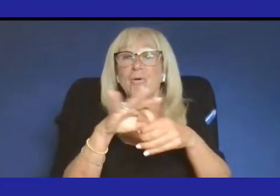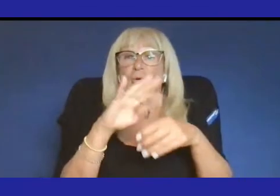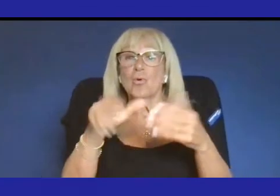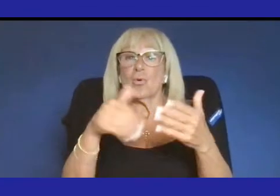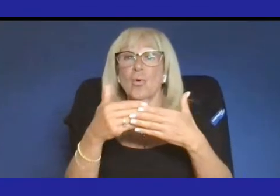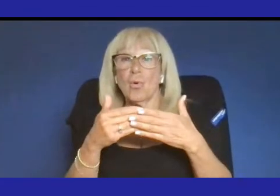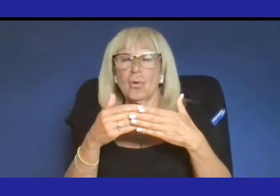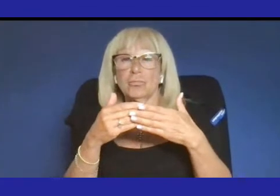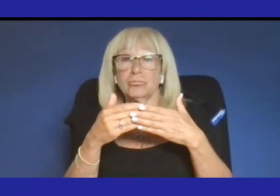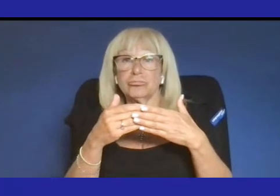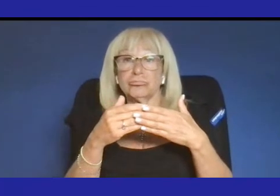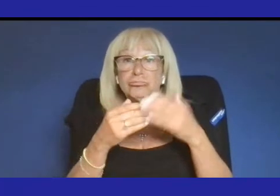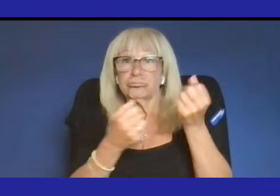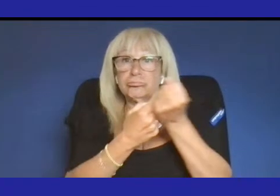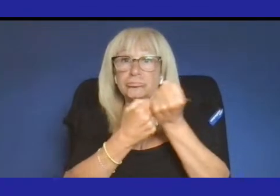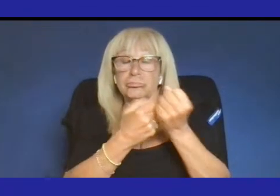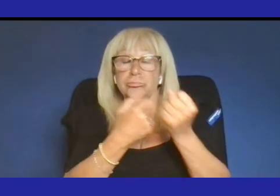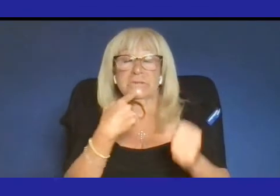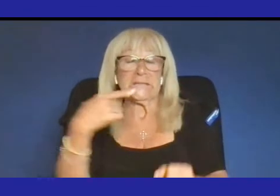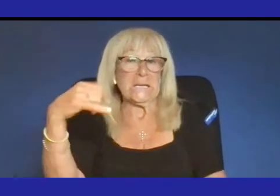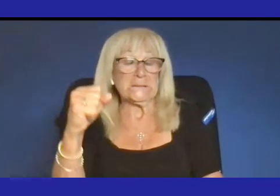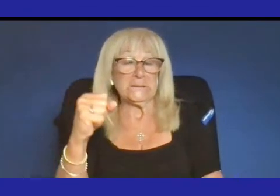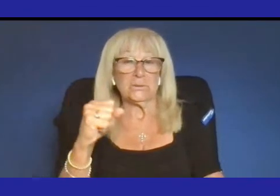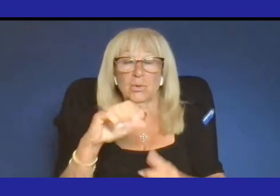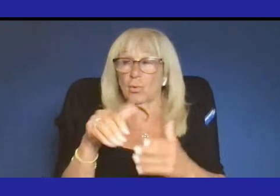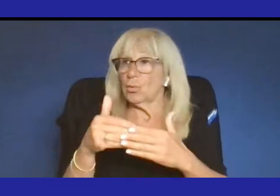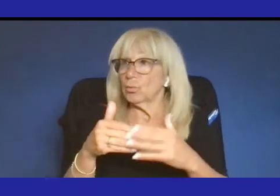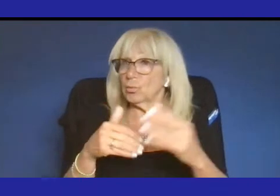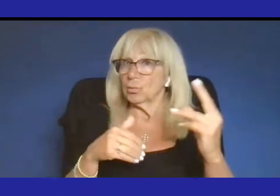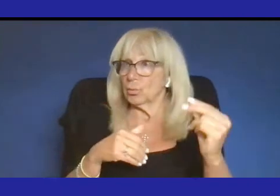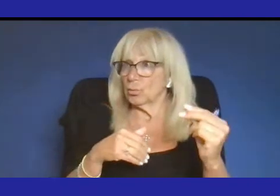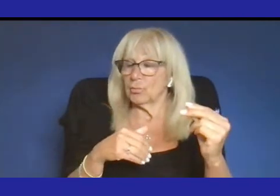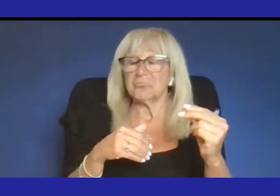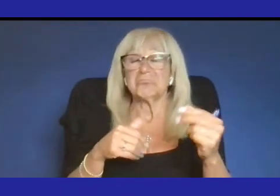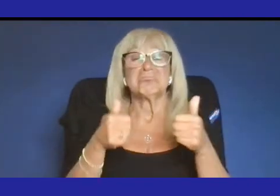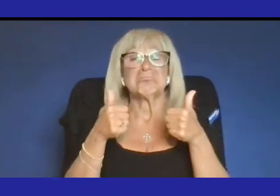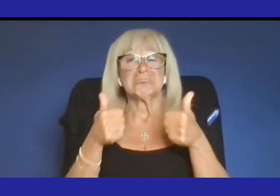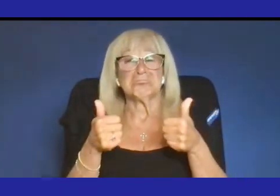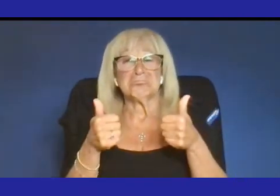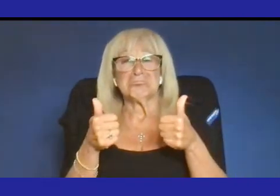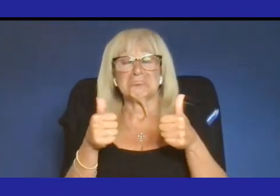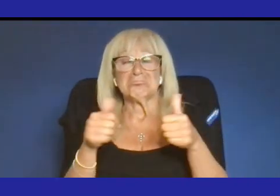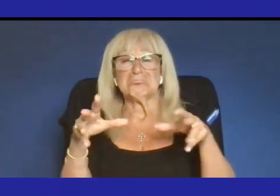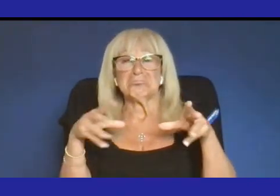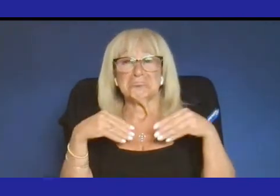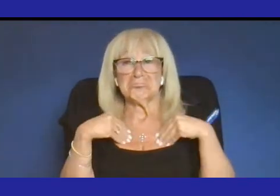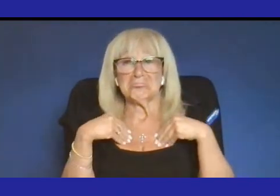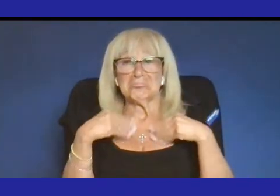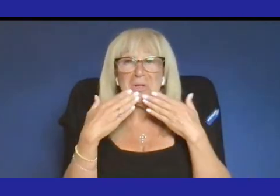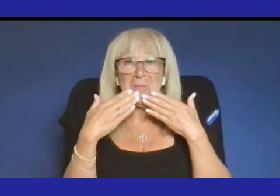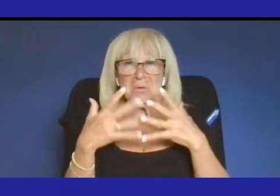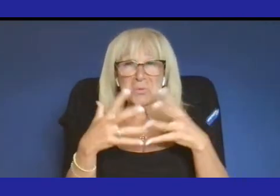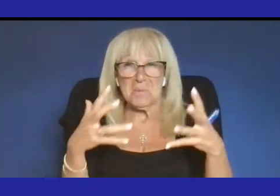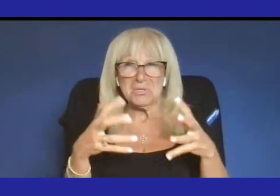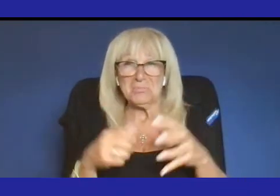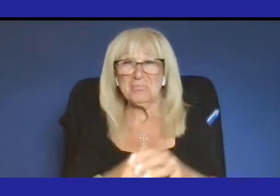Yes. Yes. Opposed, say no. Resolution carries. Thank you so much. Thank you.